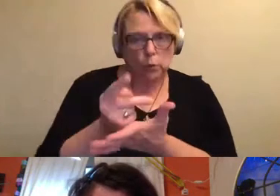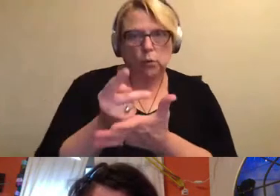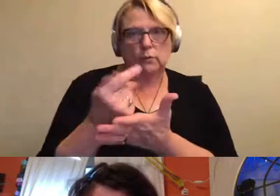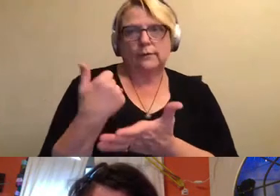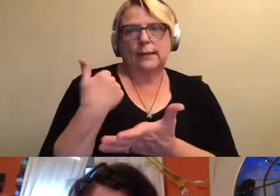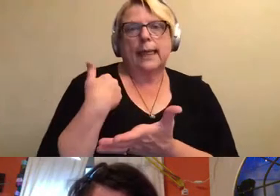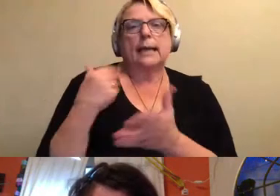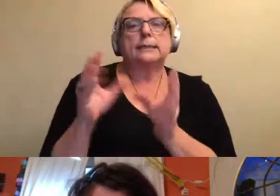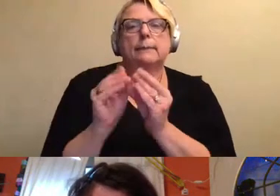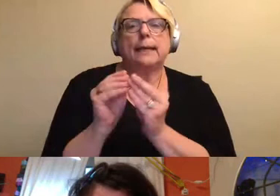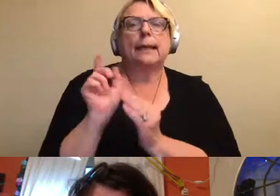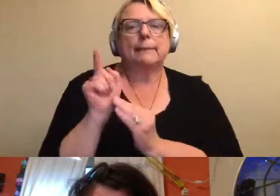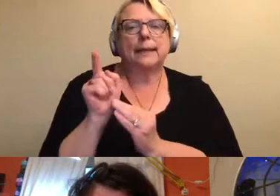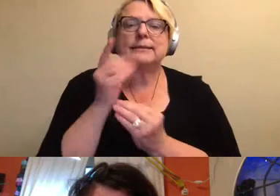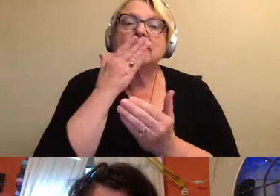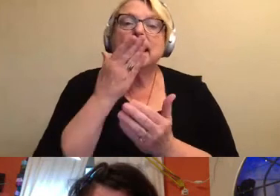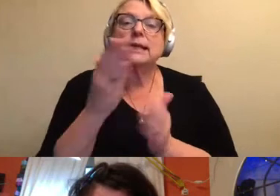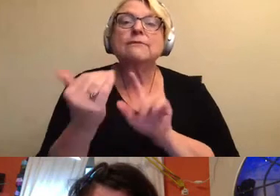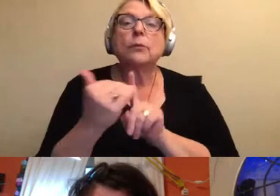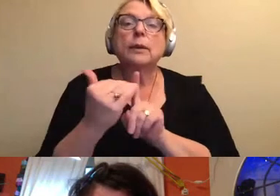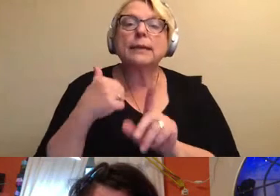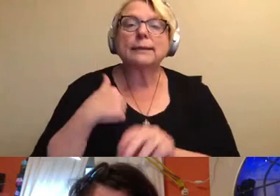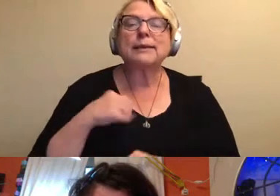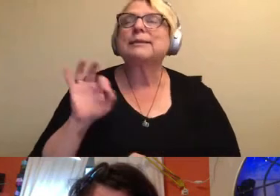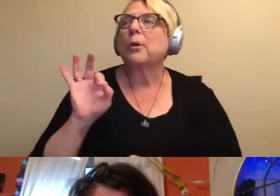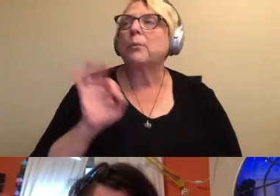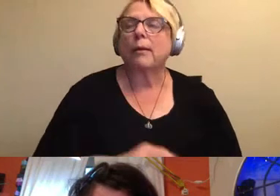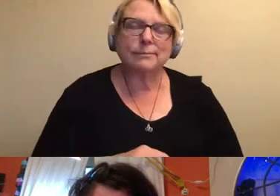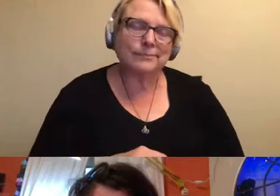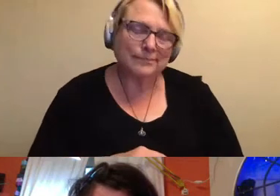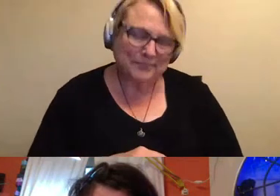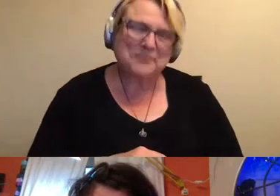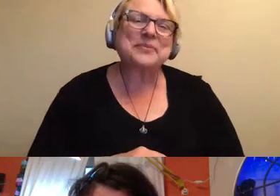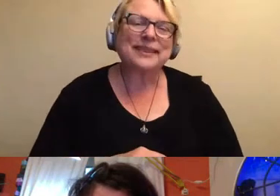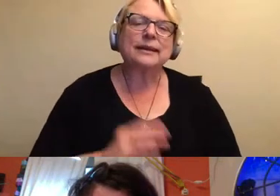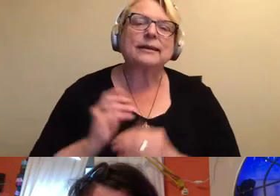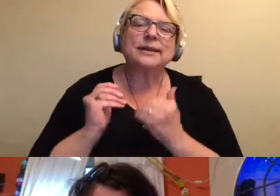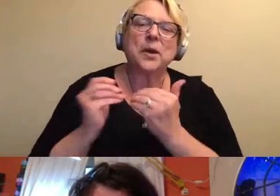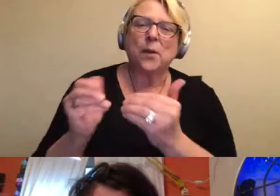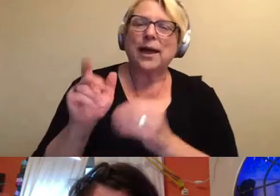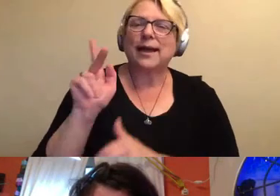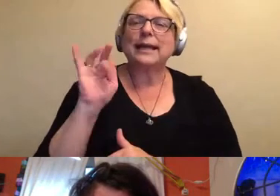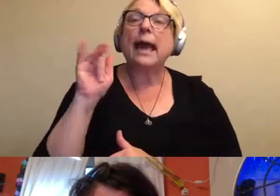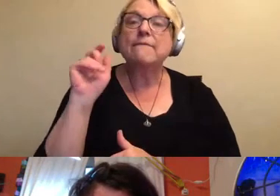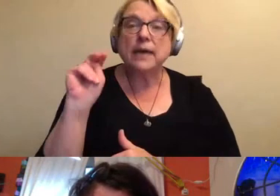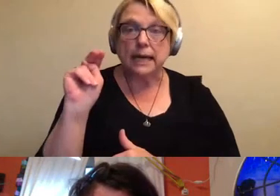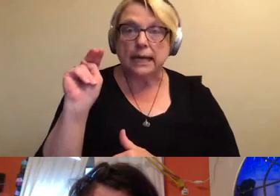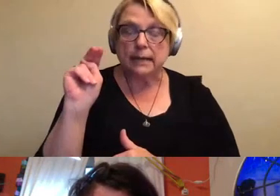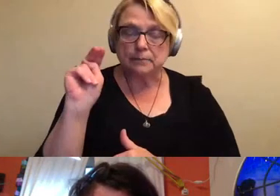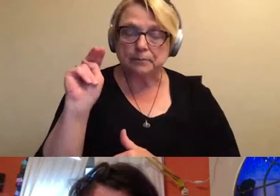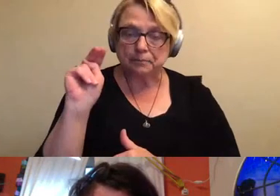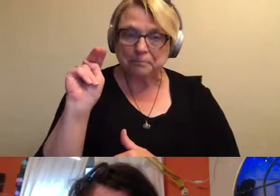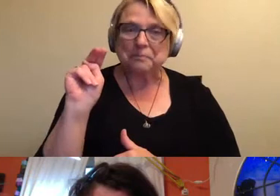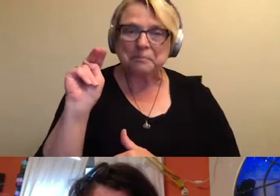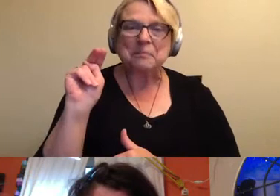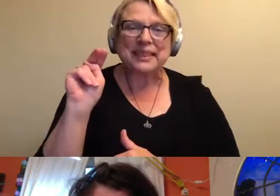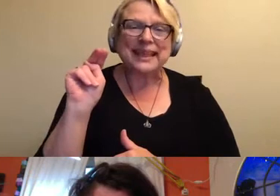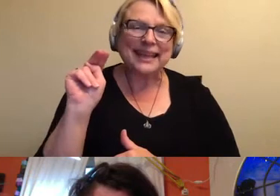Thanks, Kevin, for reminding me of that. Yeah, no problem. Now it's all you. And now it's all me. And now it's scary.